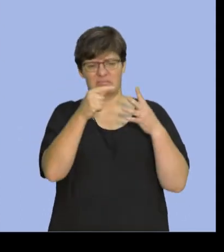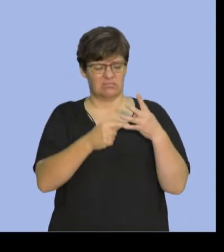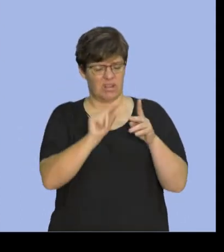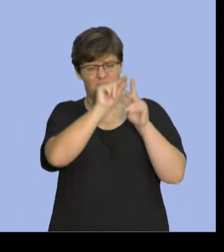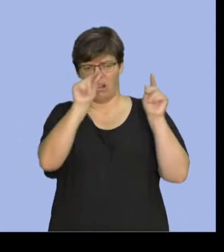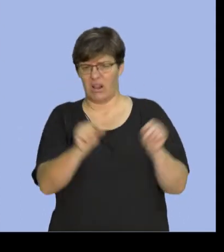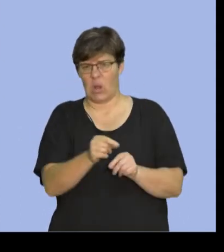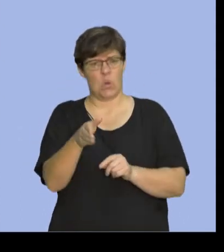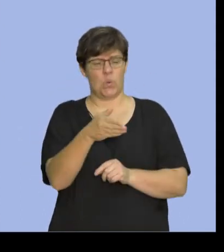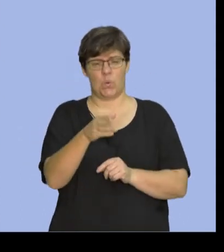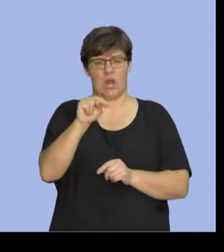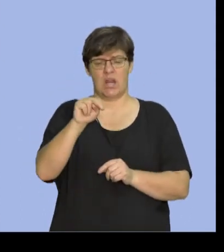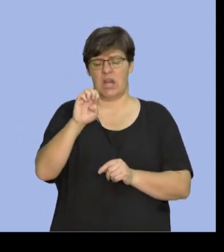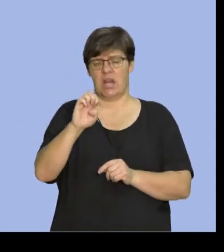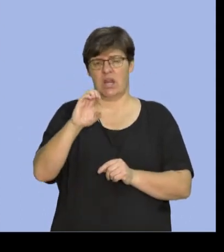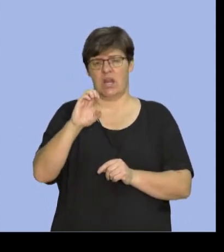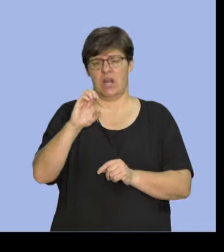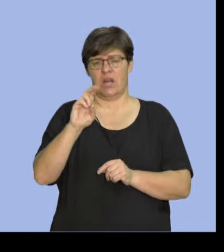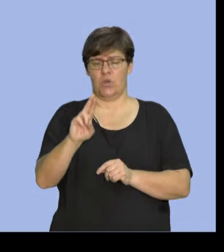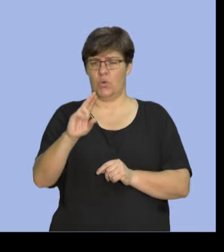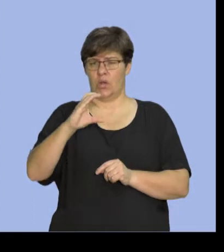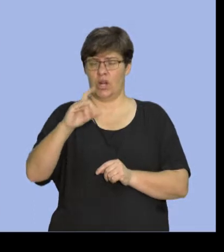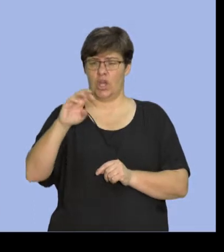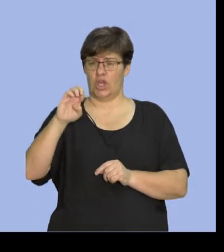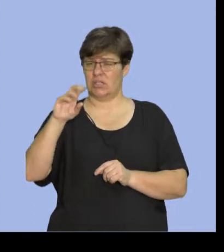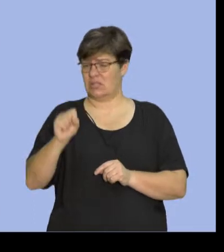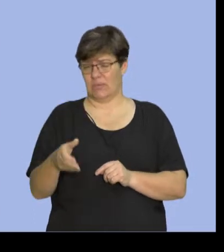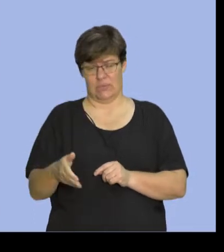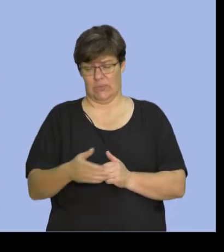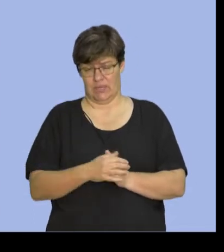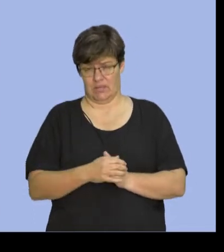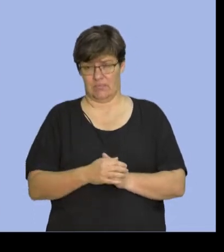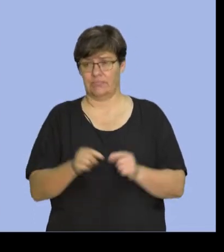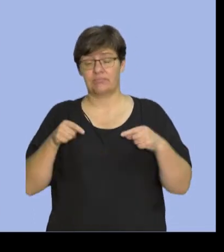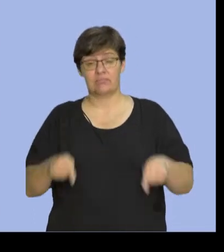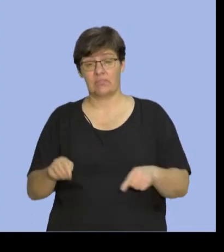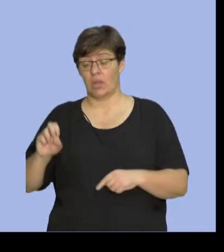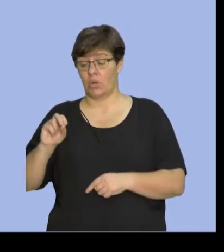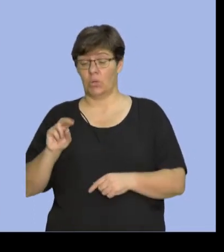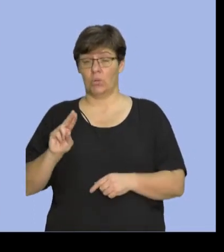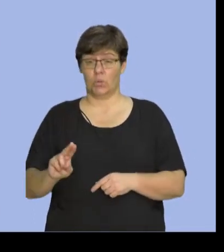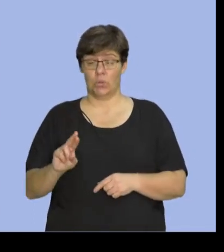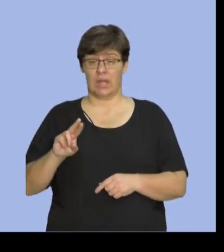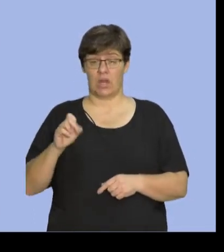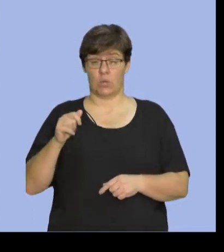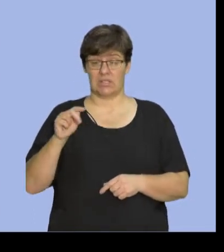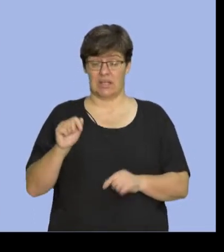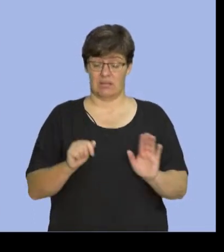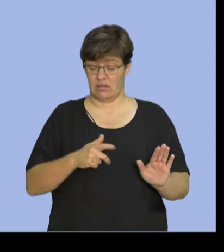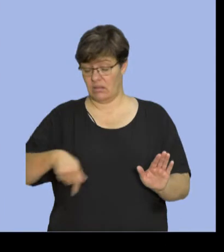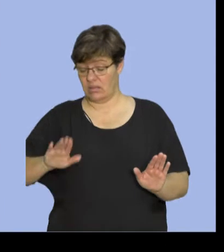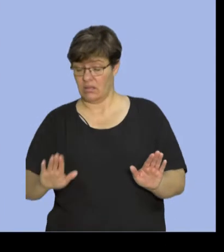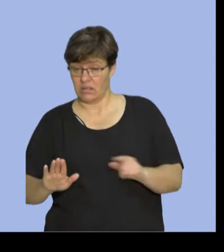present. However, if we look at this cell, which is of a eukaryotic organism, we can clearly see